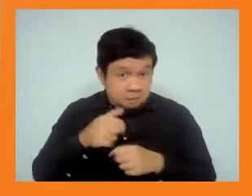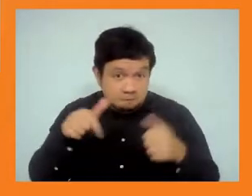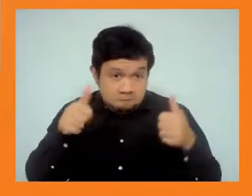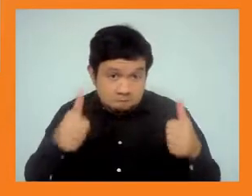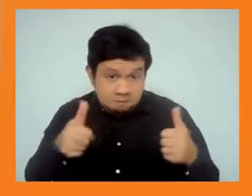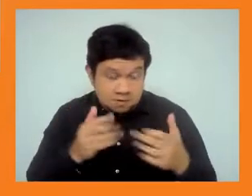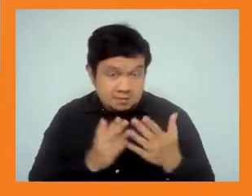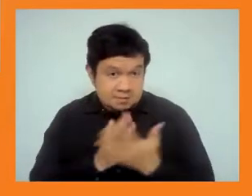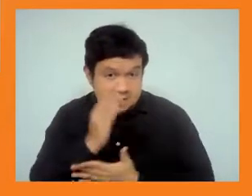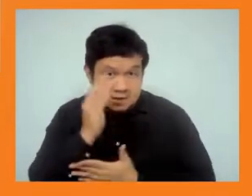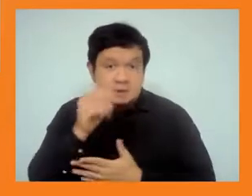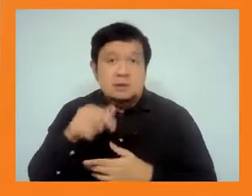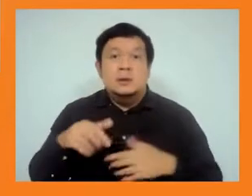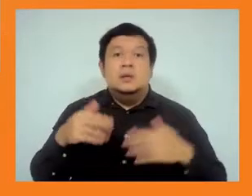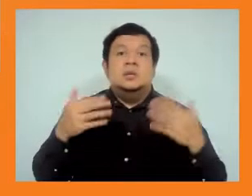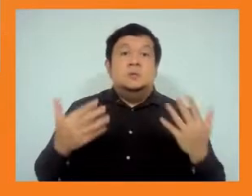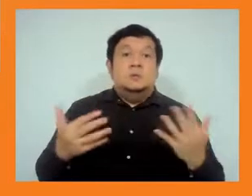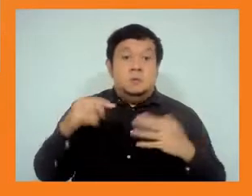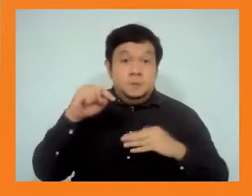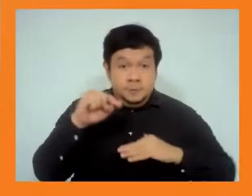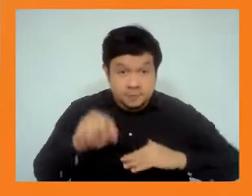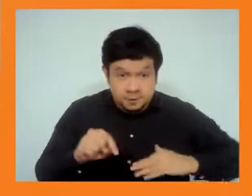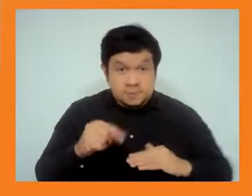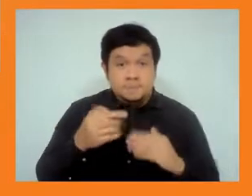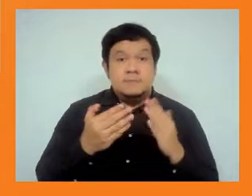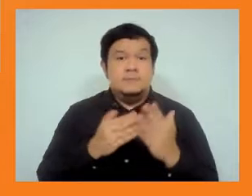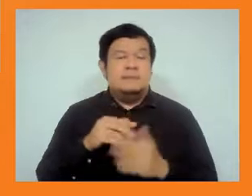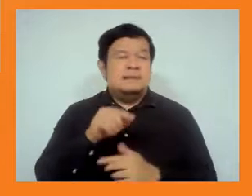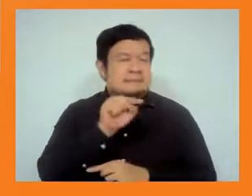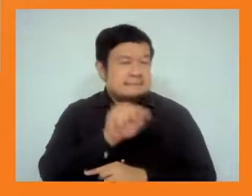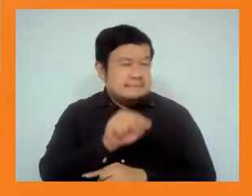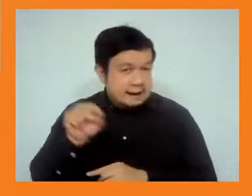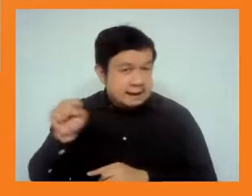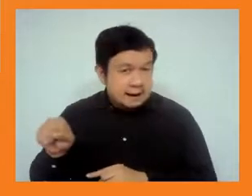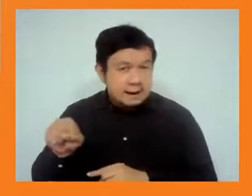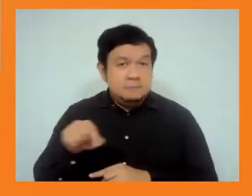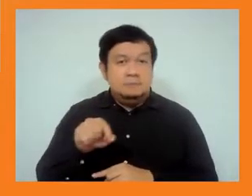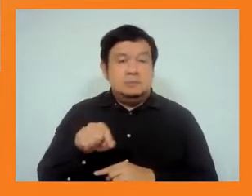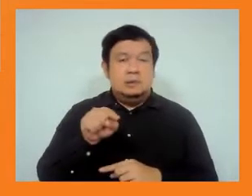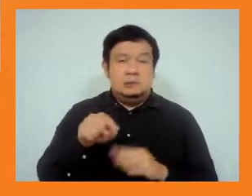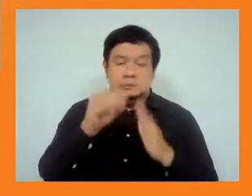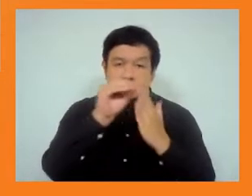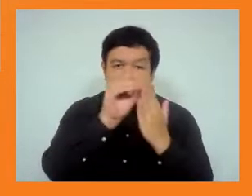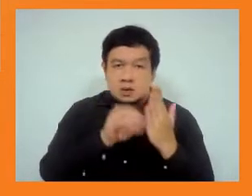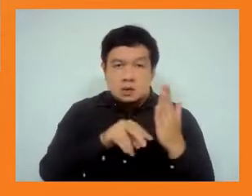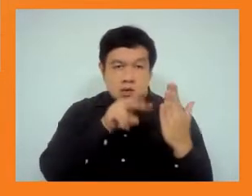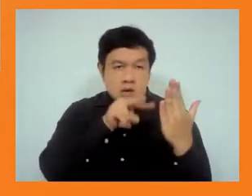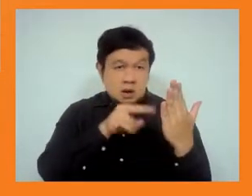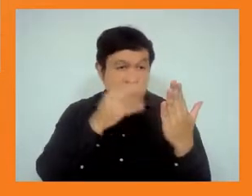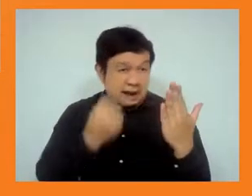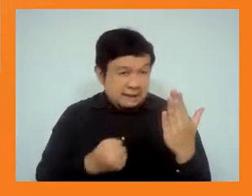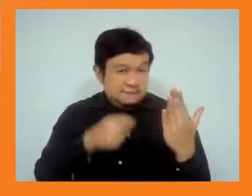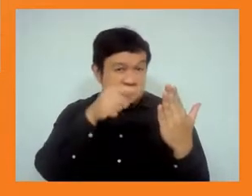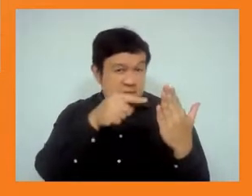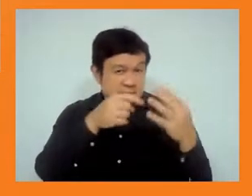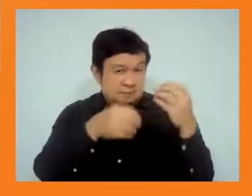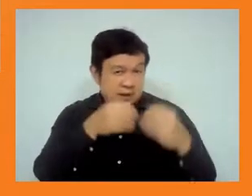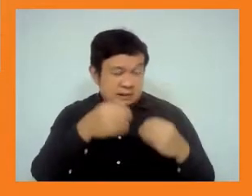co-financing weakened the implementation of safeguards. The very same project I was referring, the Moragahakanda